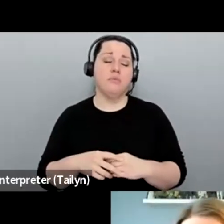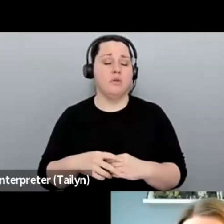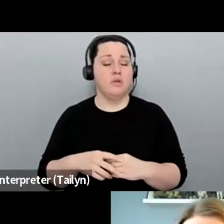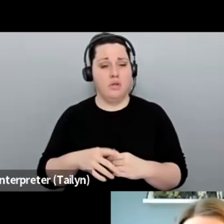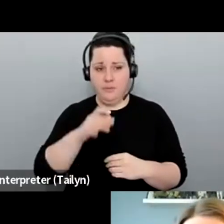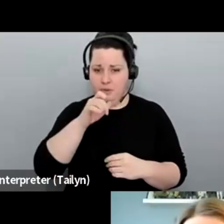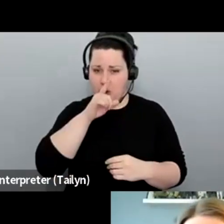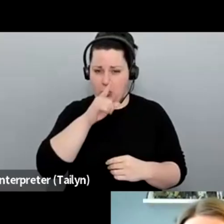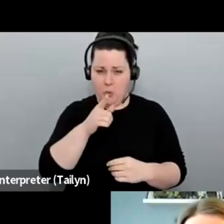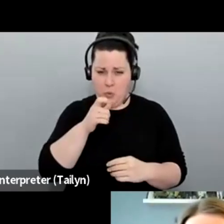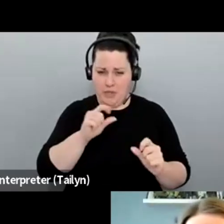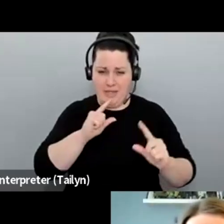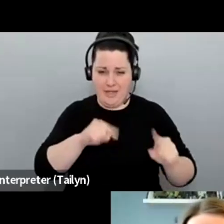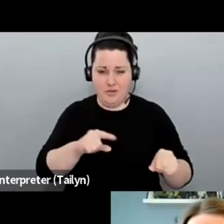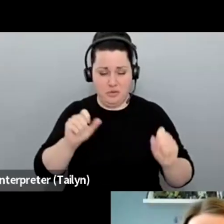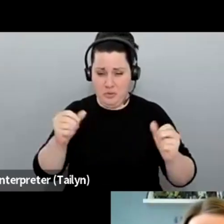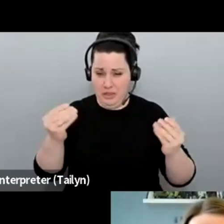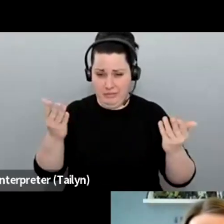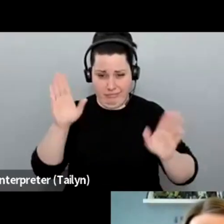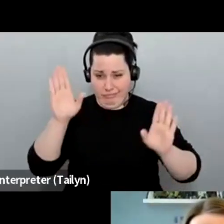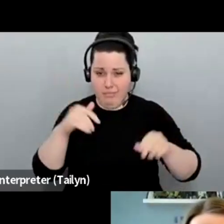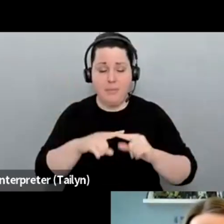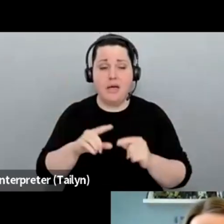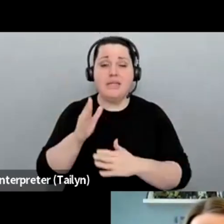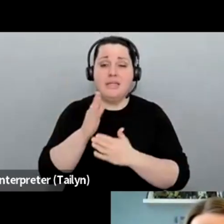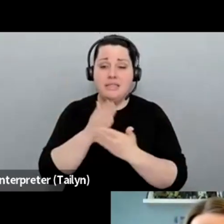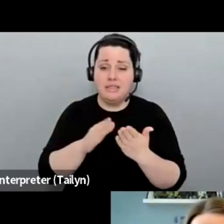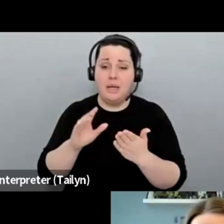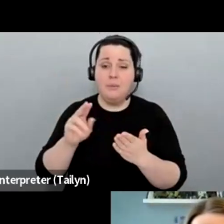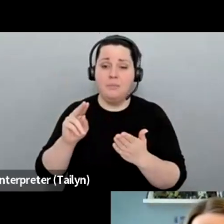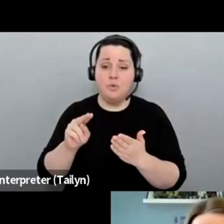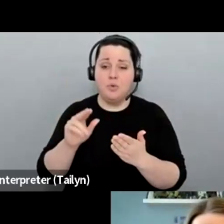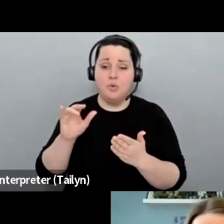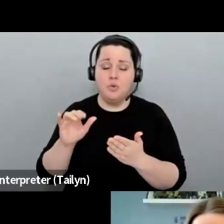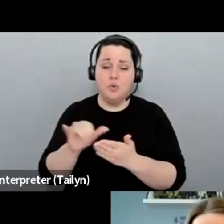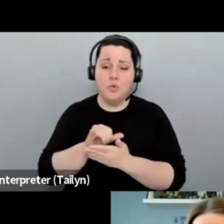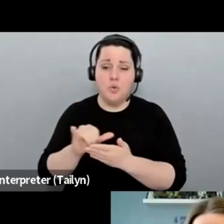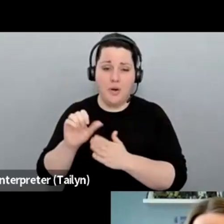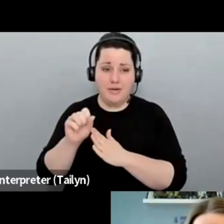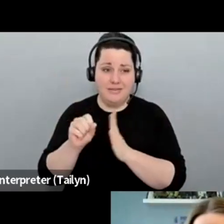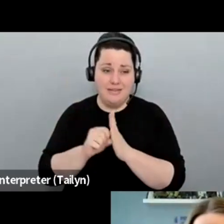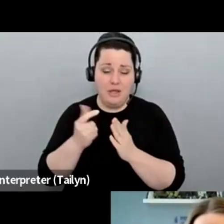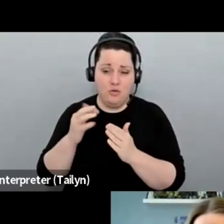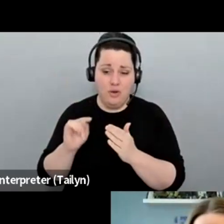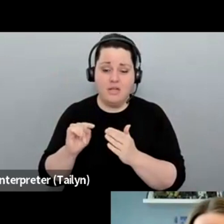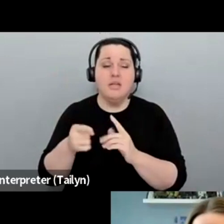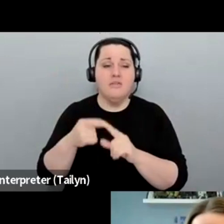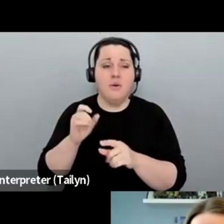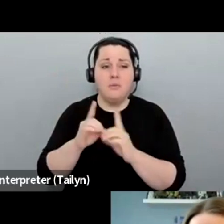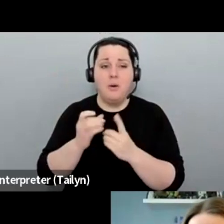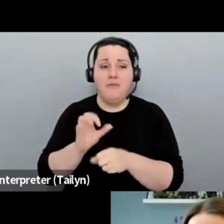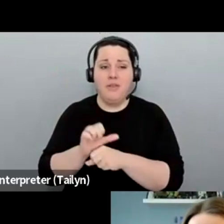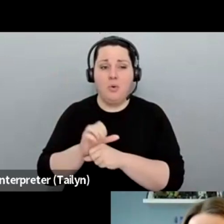I'm not sure who can take this one, so you all can tell me, but some New York State grants, this particular attendee received a Department of Labor workforce money for